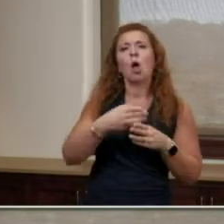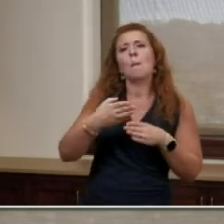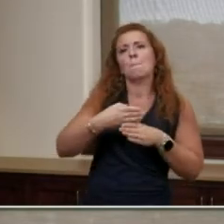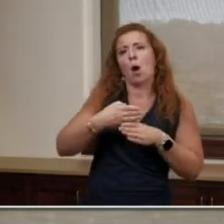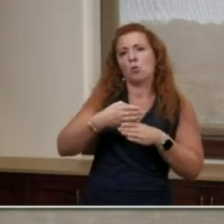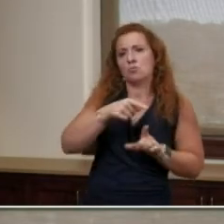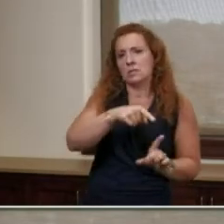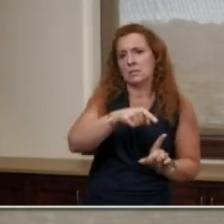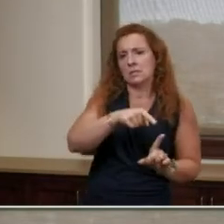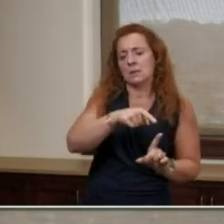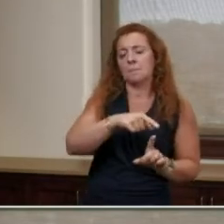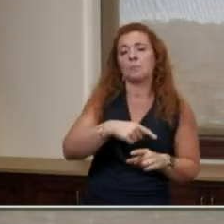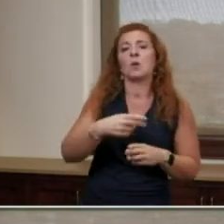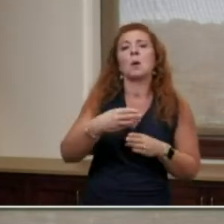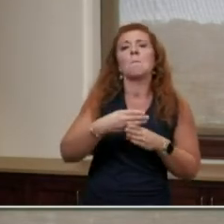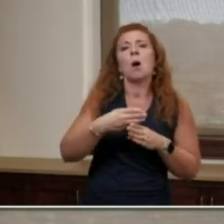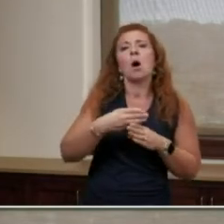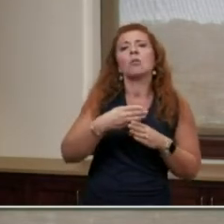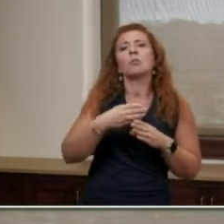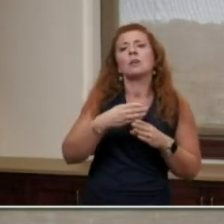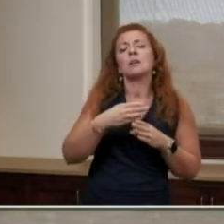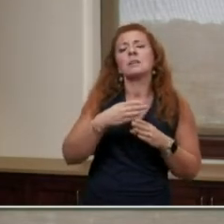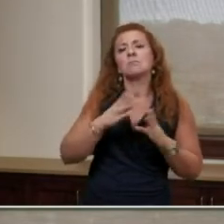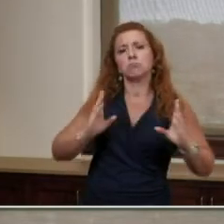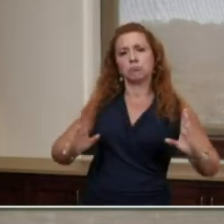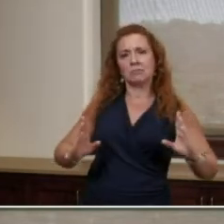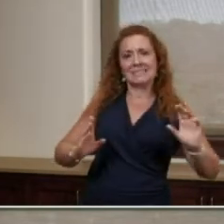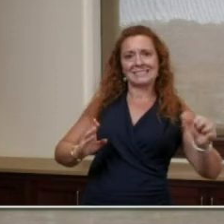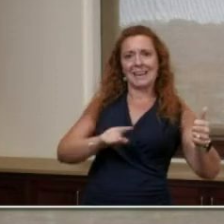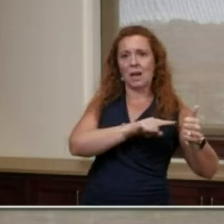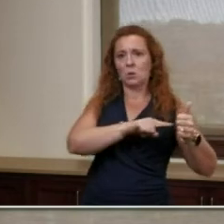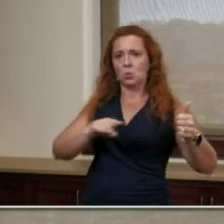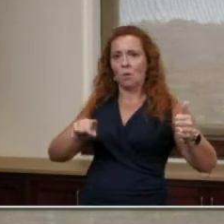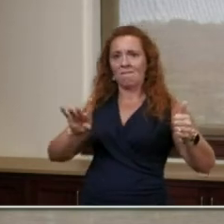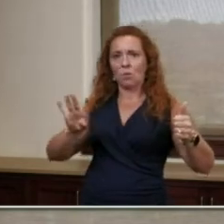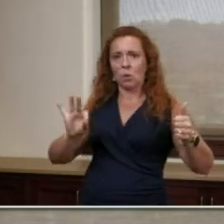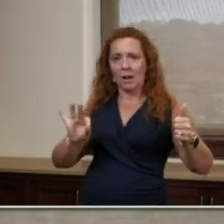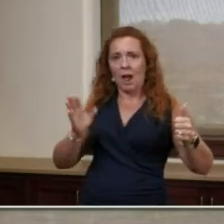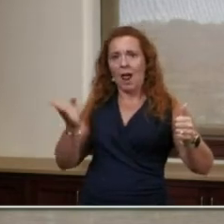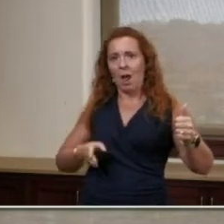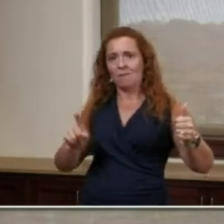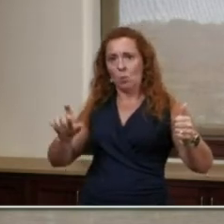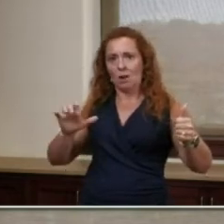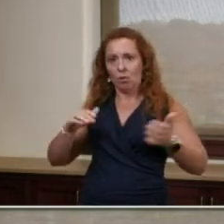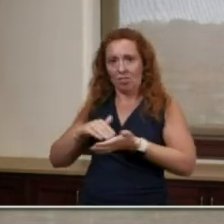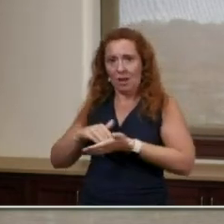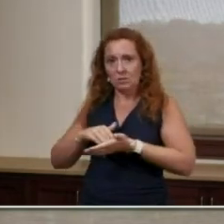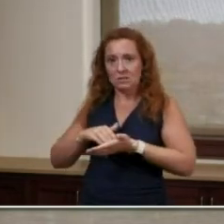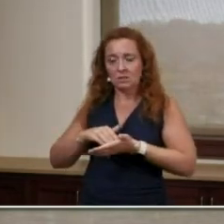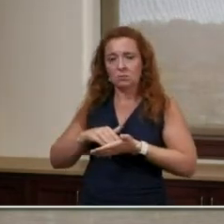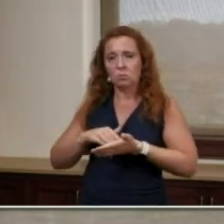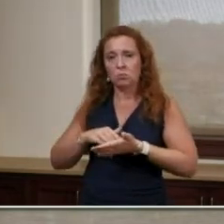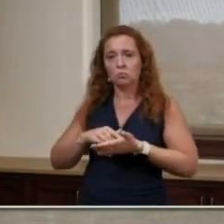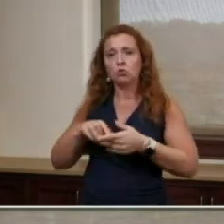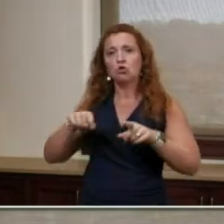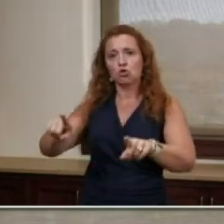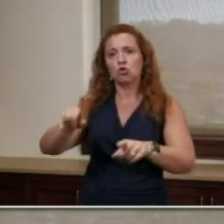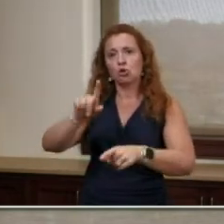zone, which is defined as a case rate between 10 and 49 cases per 100,000 over a 7-day